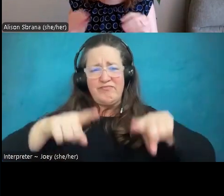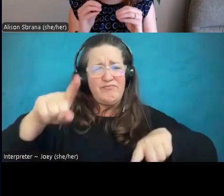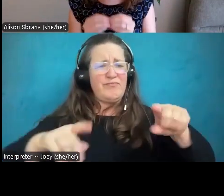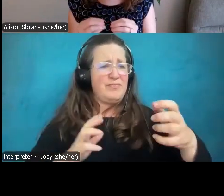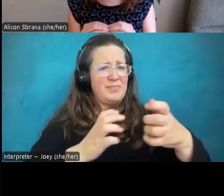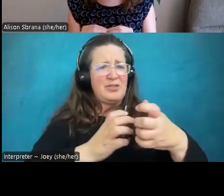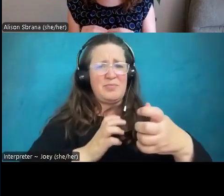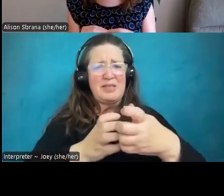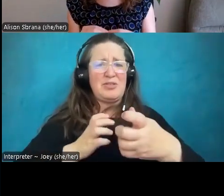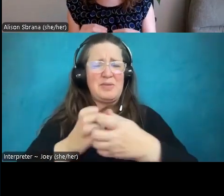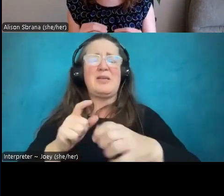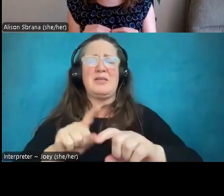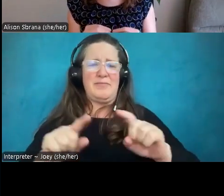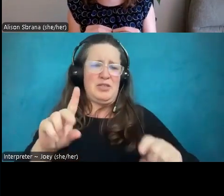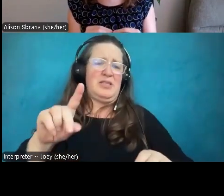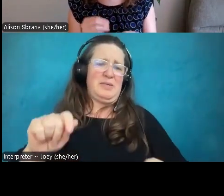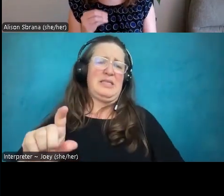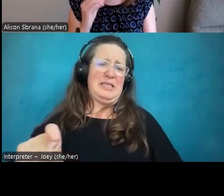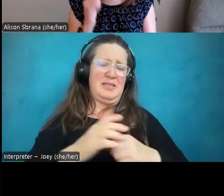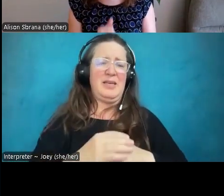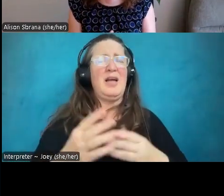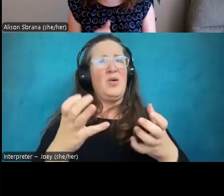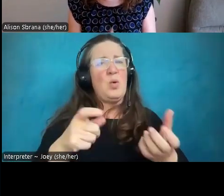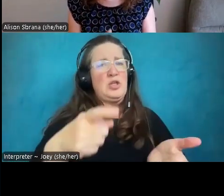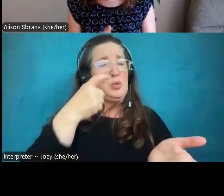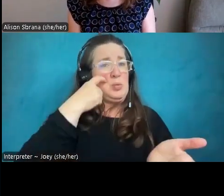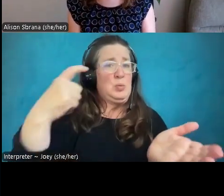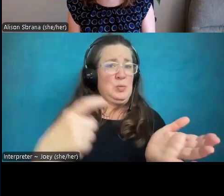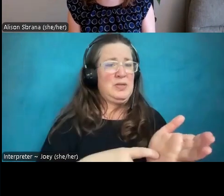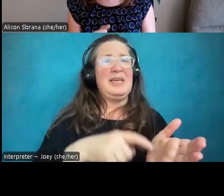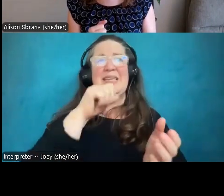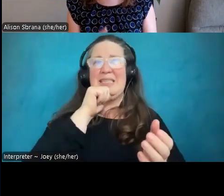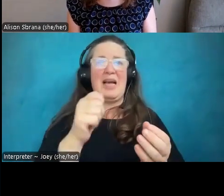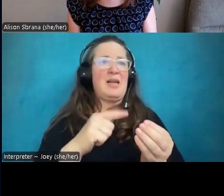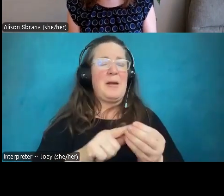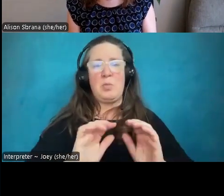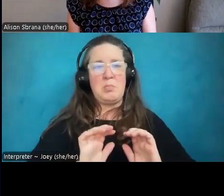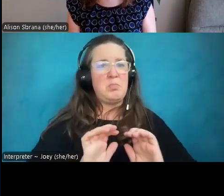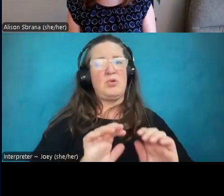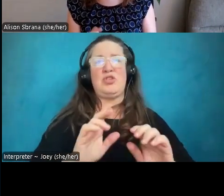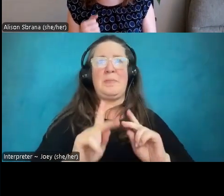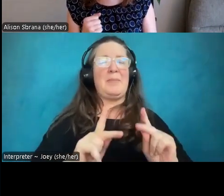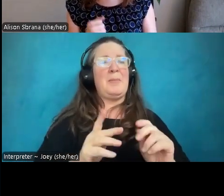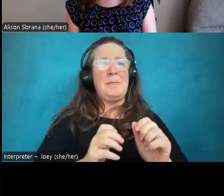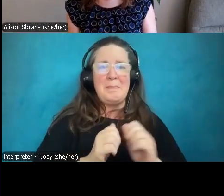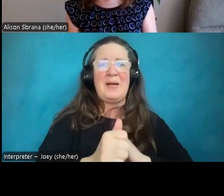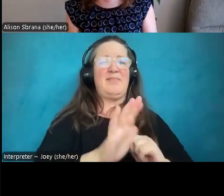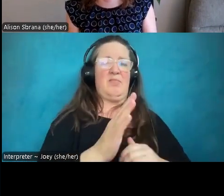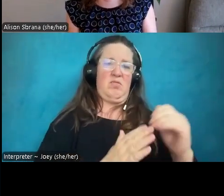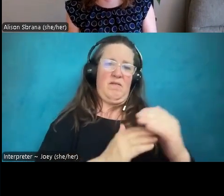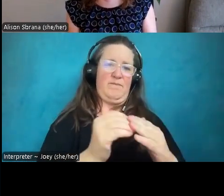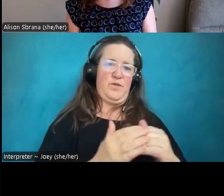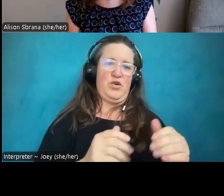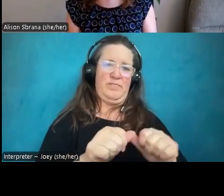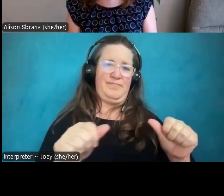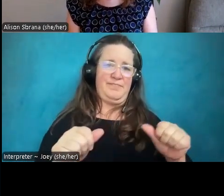needs. I really want to make sure you hear me when I say that this is not about pushing people past their comfort zone or past their